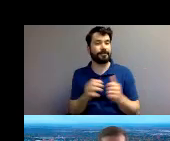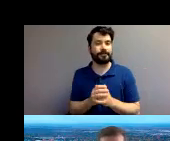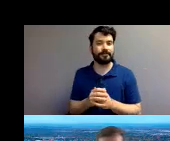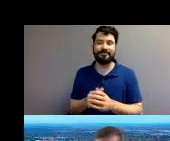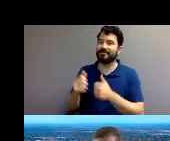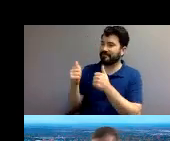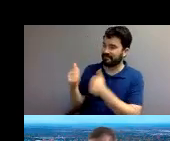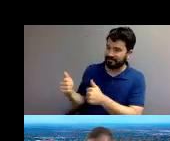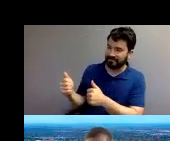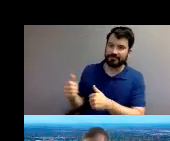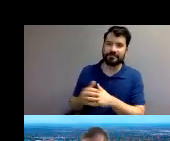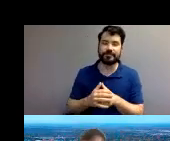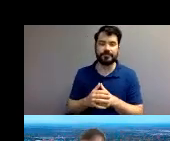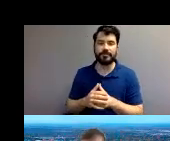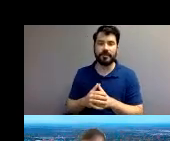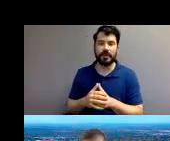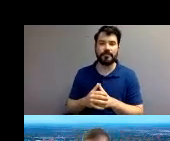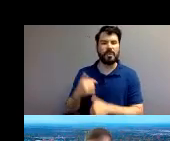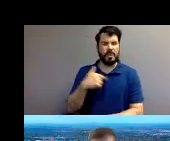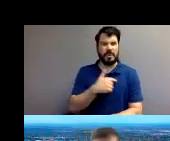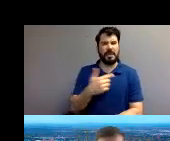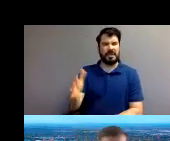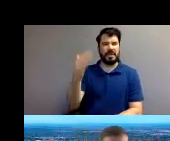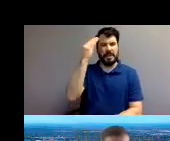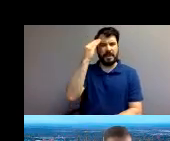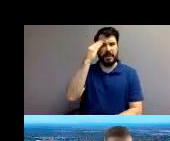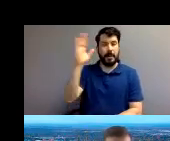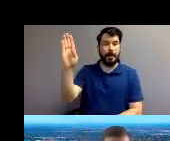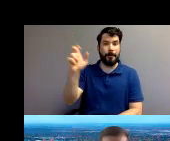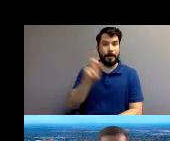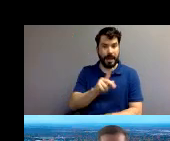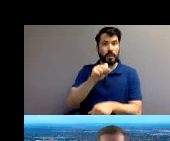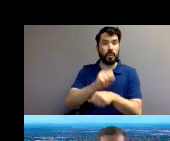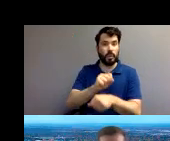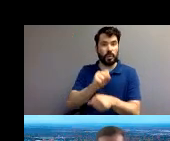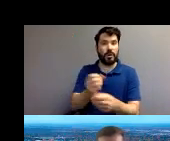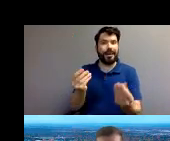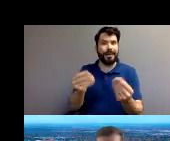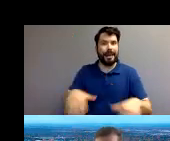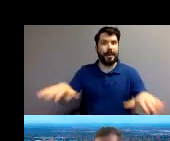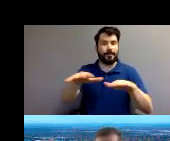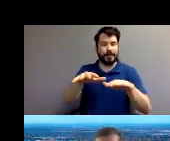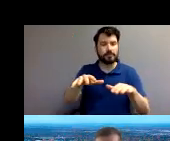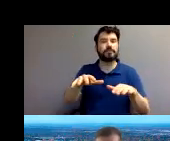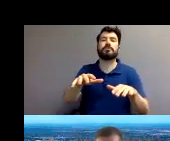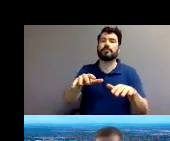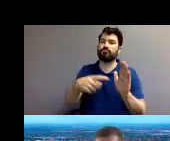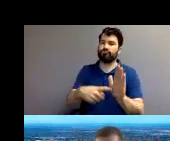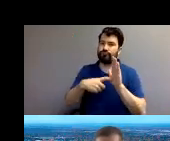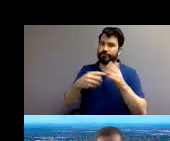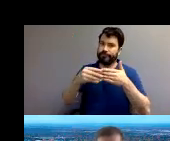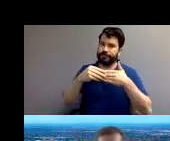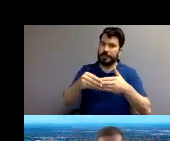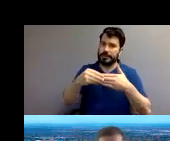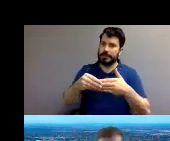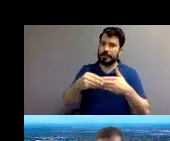Sounds good. So we know that returning to work on campus for faculty and staff will require us to be flexible.